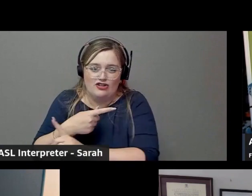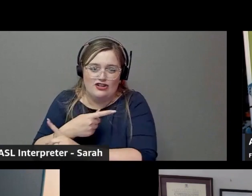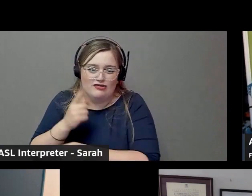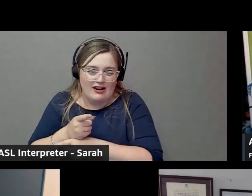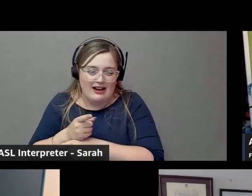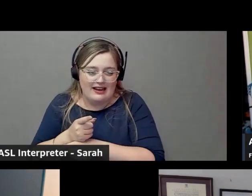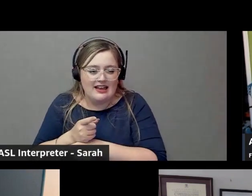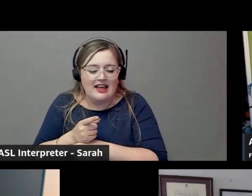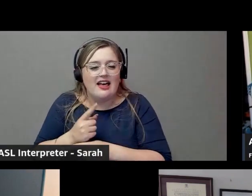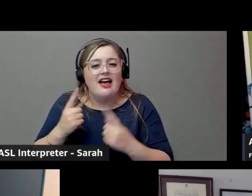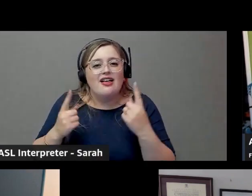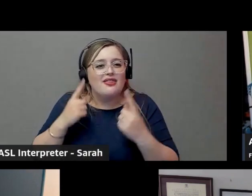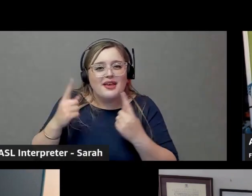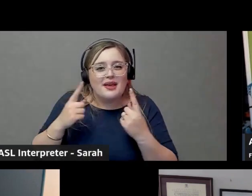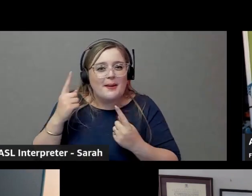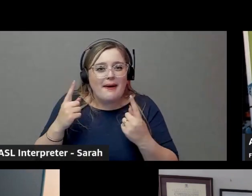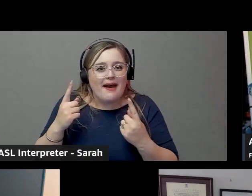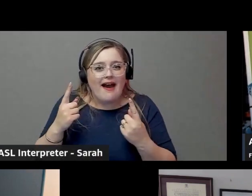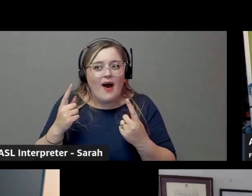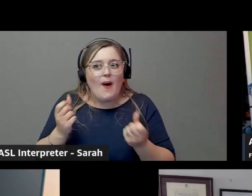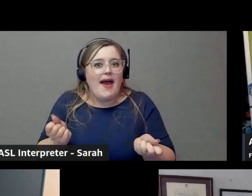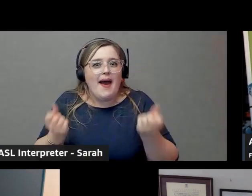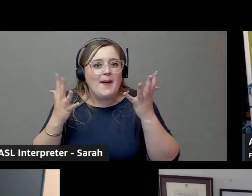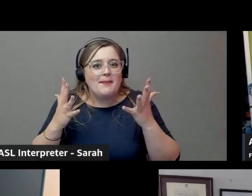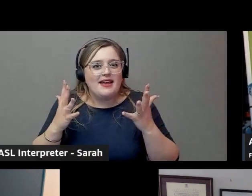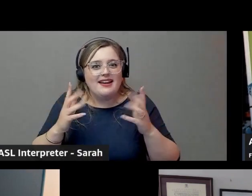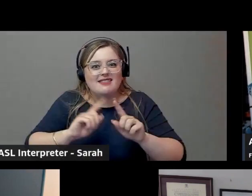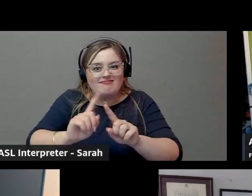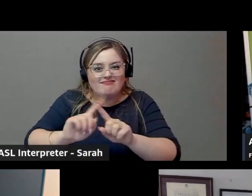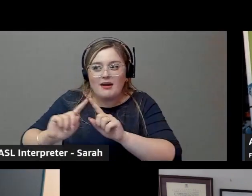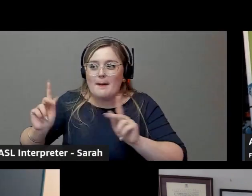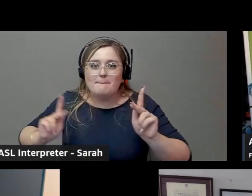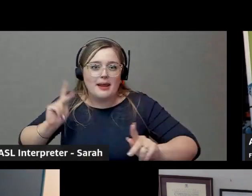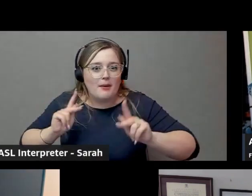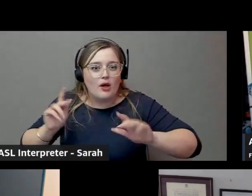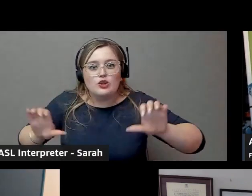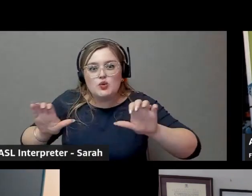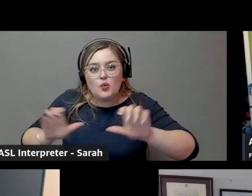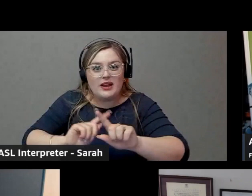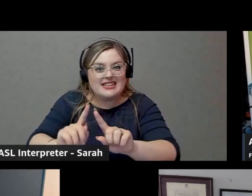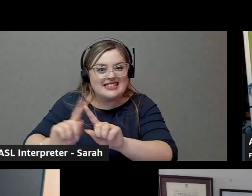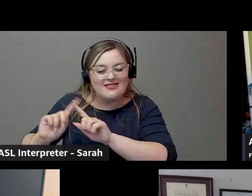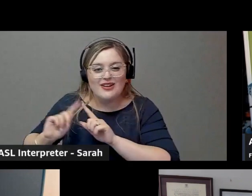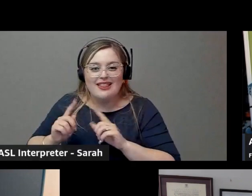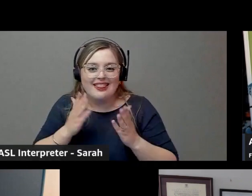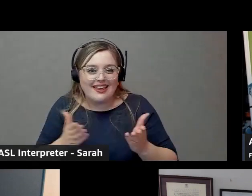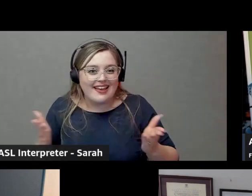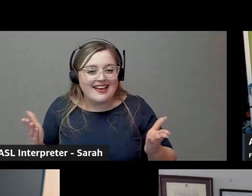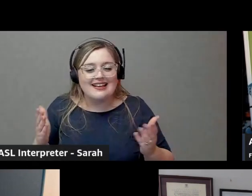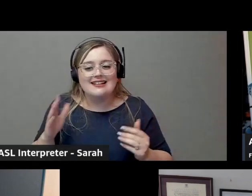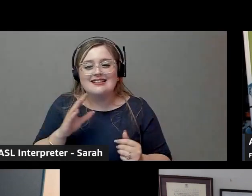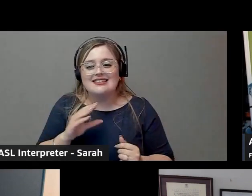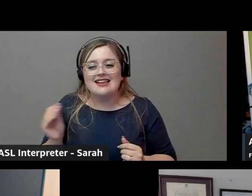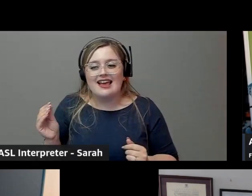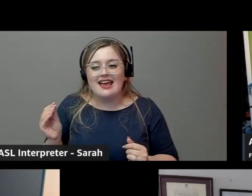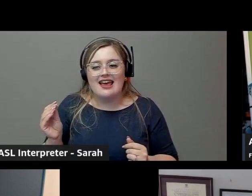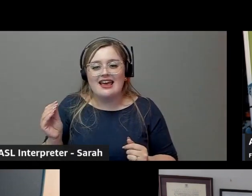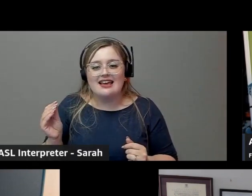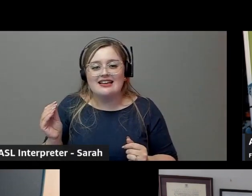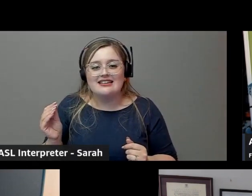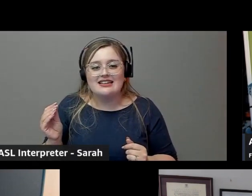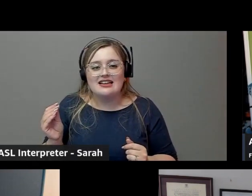Just think about the magnitude of the number of different people doing different things, and